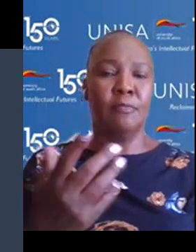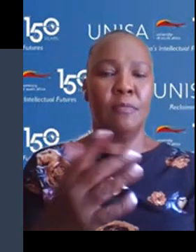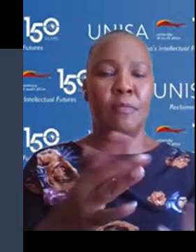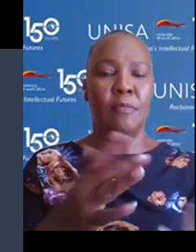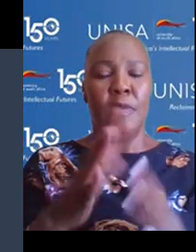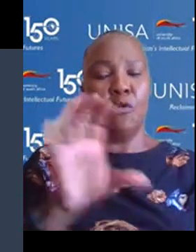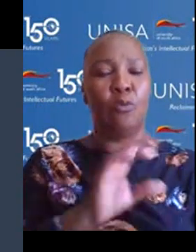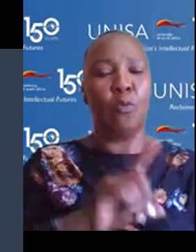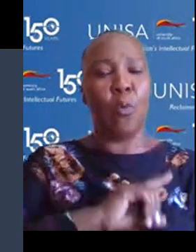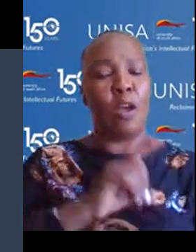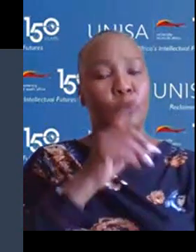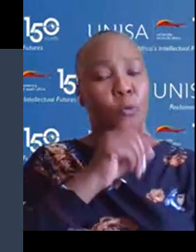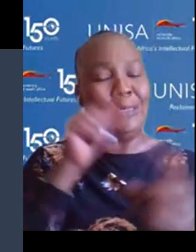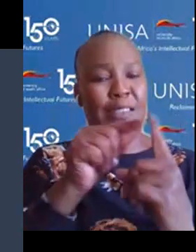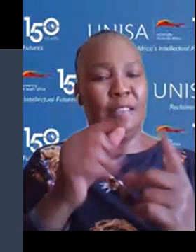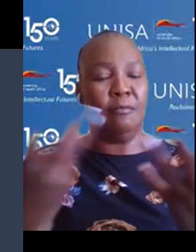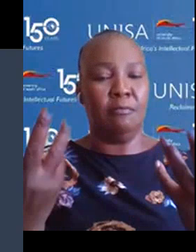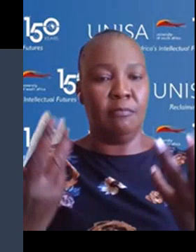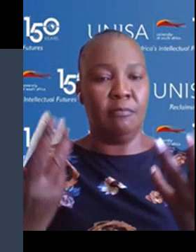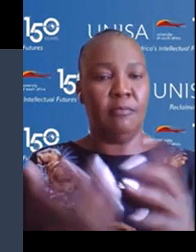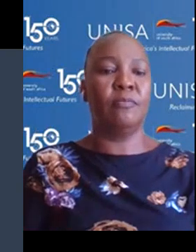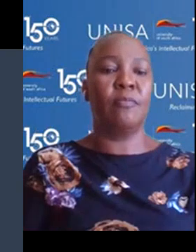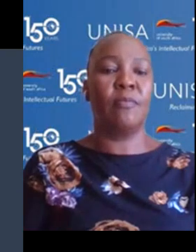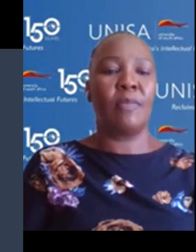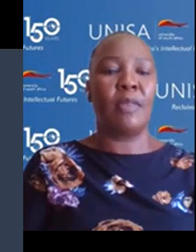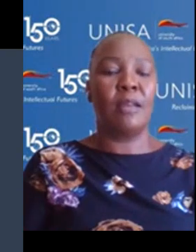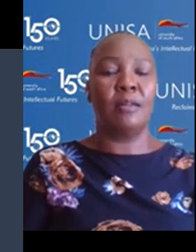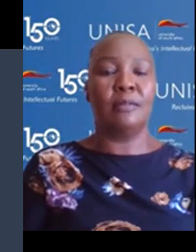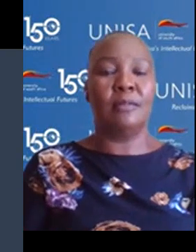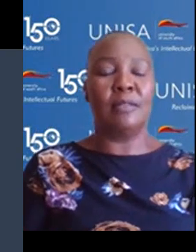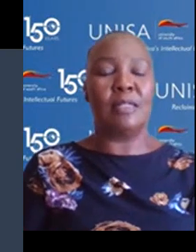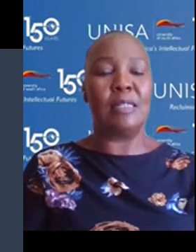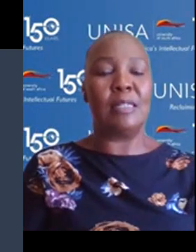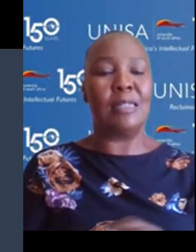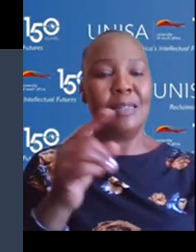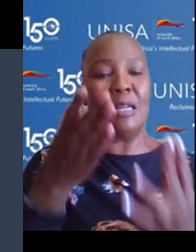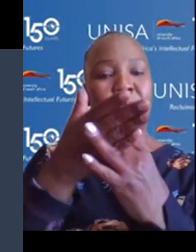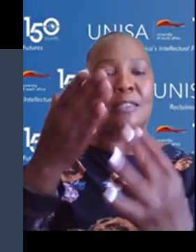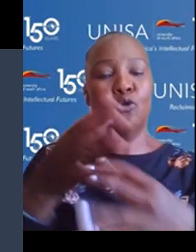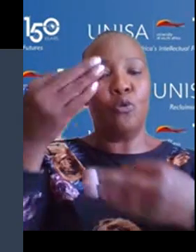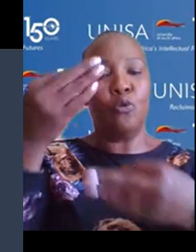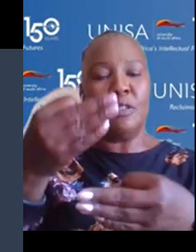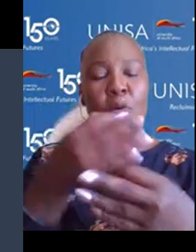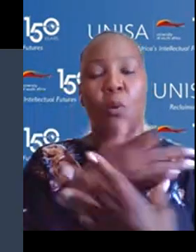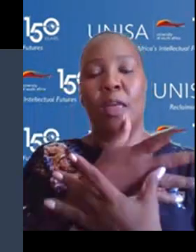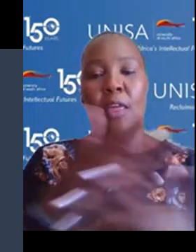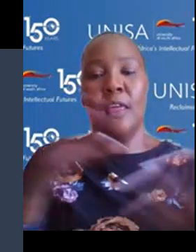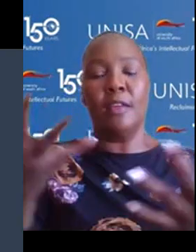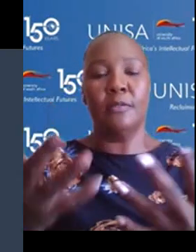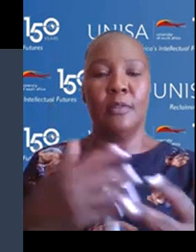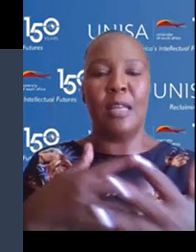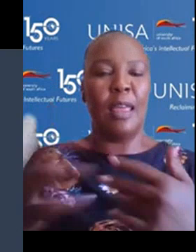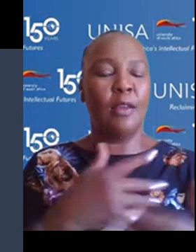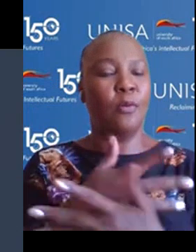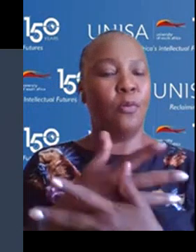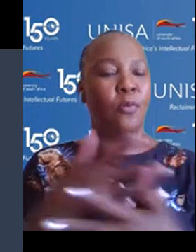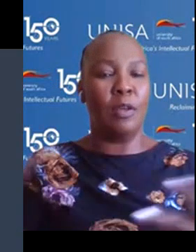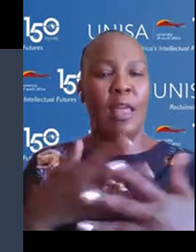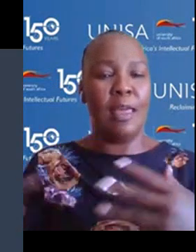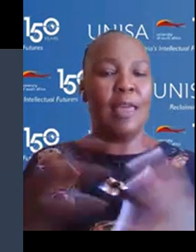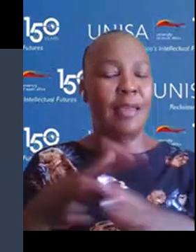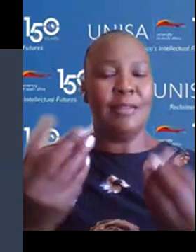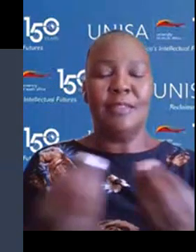Why would I want to use this? So it's the advantages. You can access your documents from anywhere. You can work on it from any